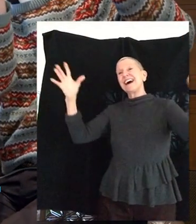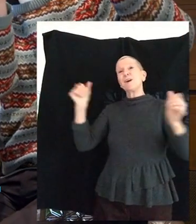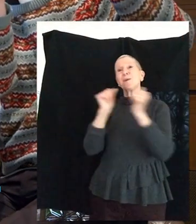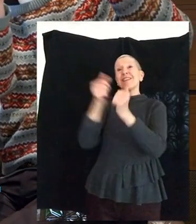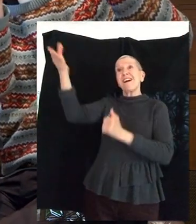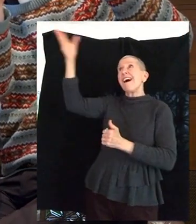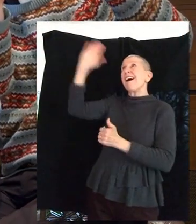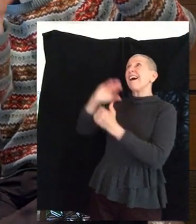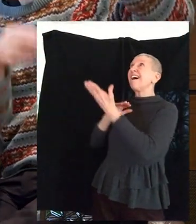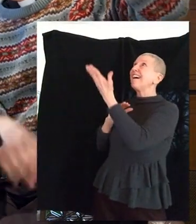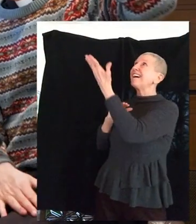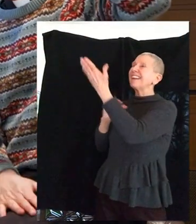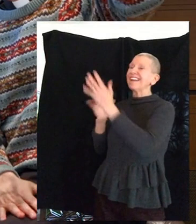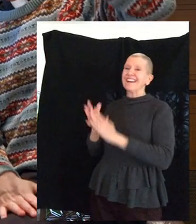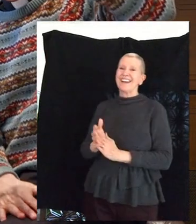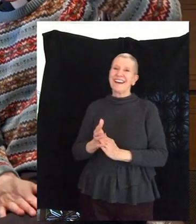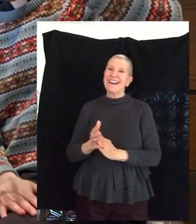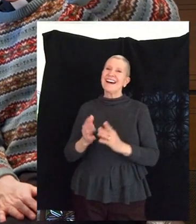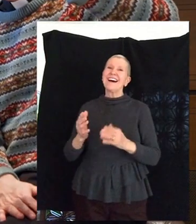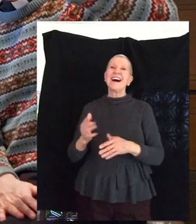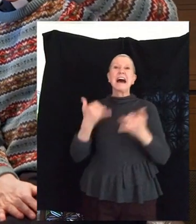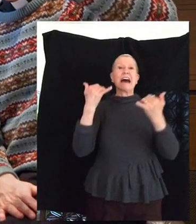with God.